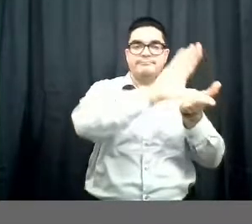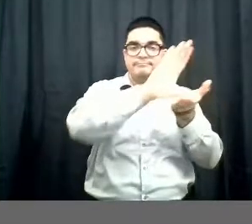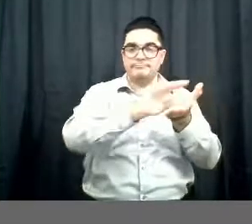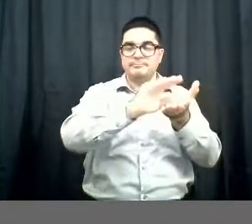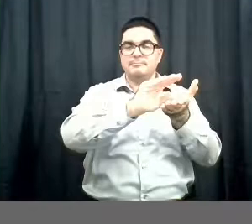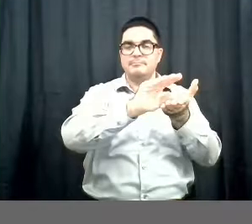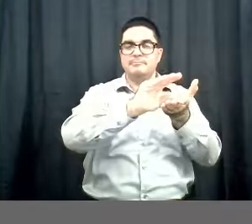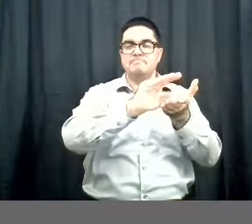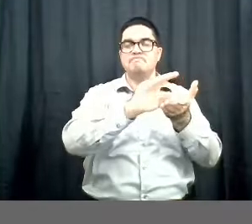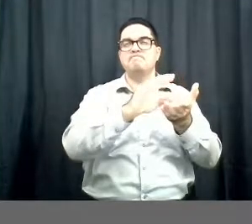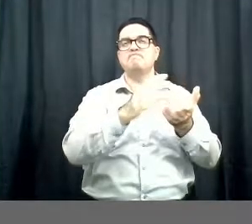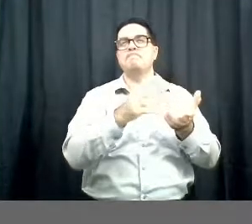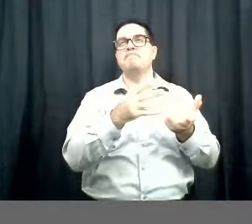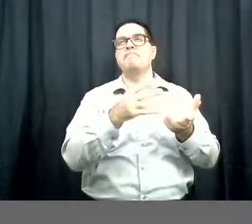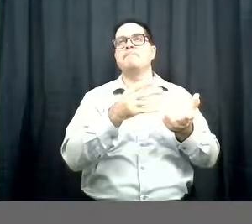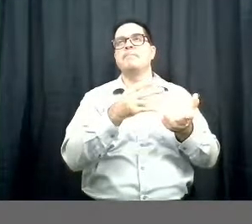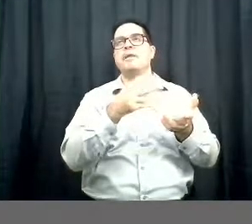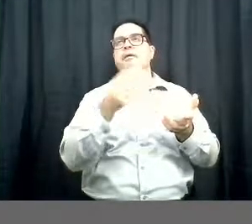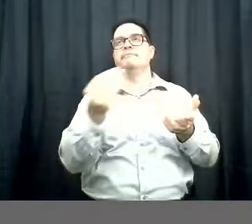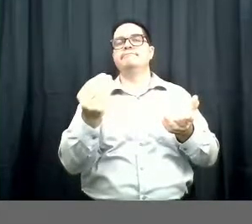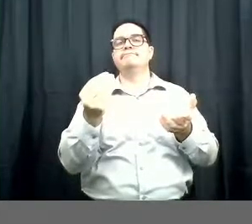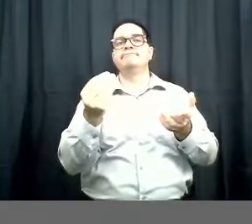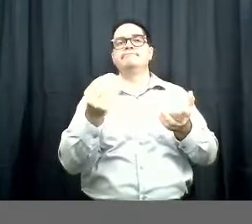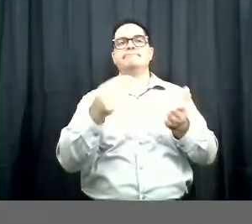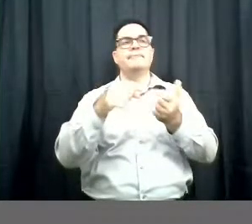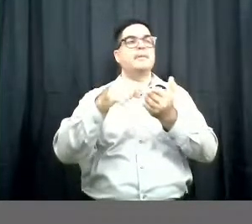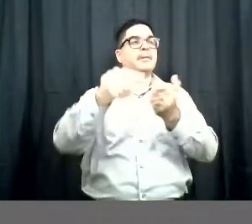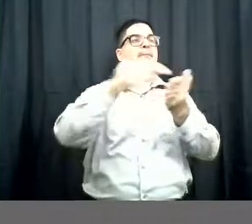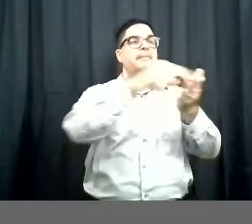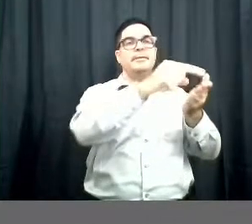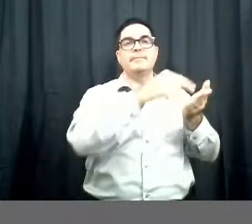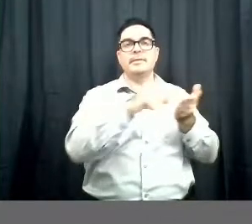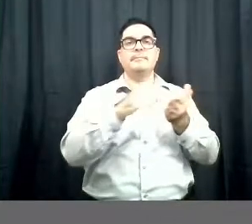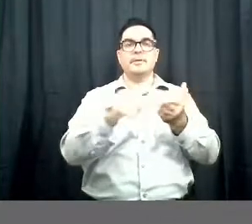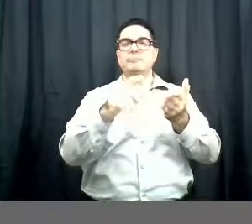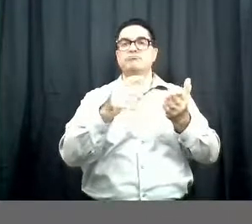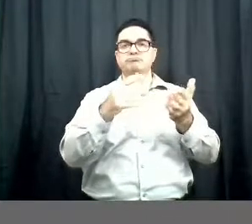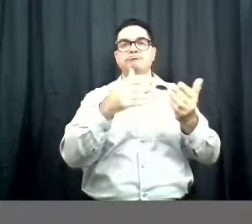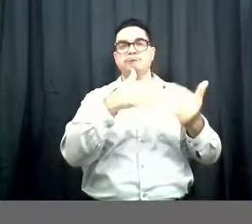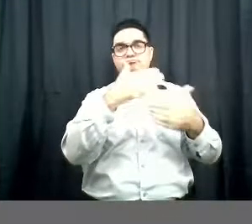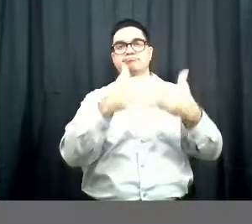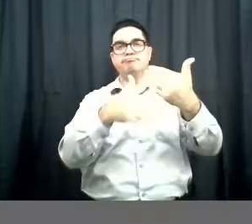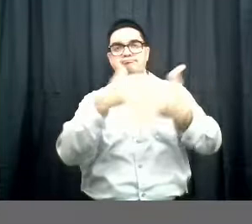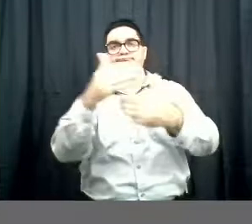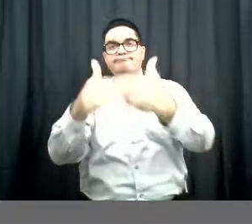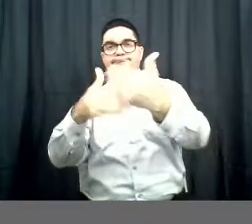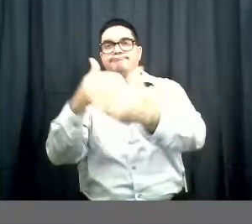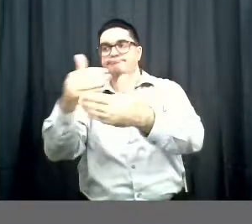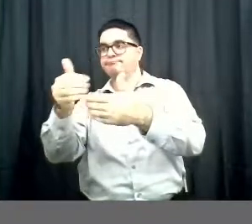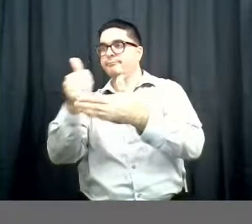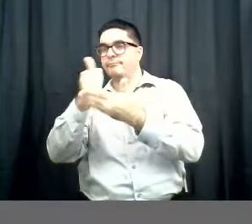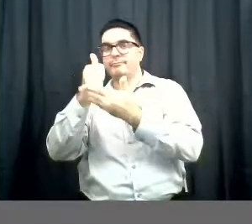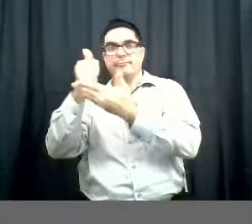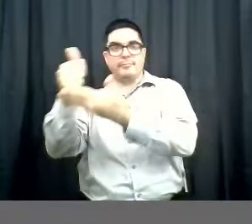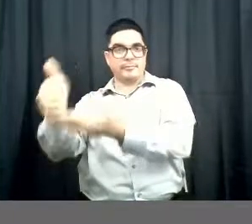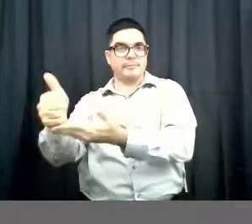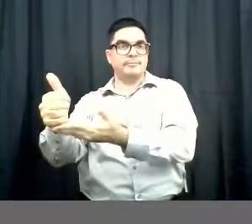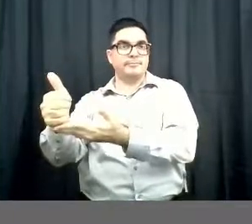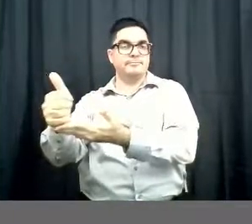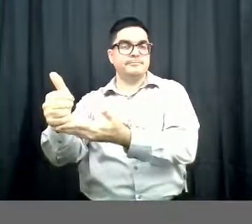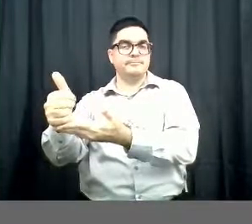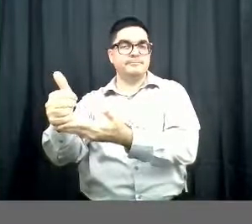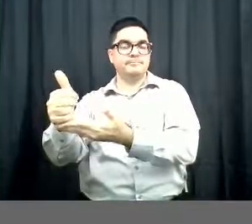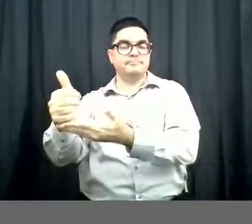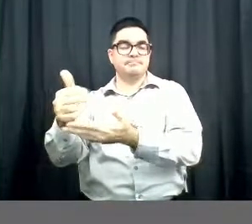well as what's been possible to pay. So it'd be helpful to kind of walk through the initial cash situation of some of these overall benefits